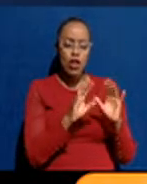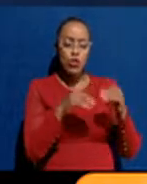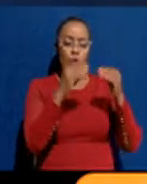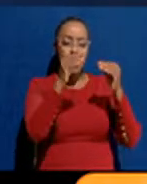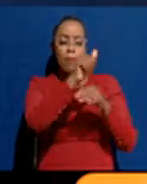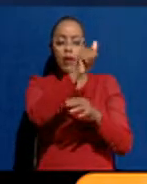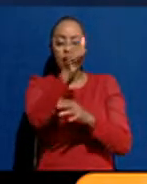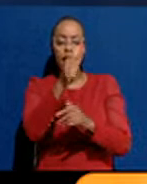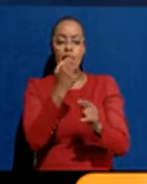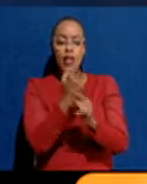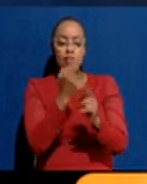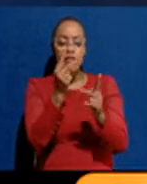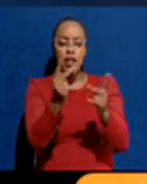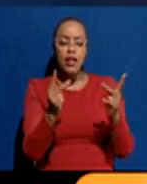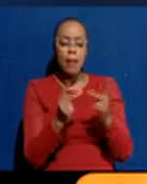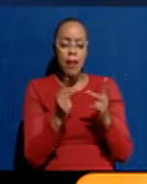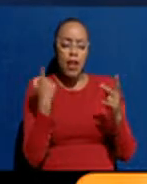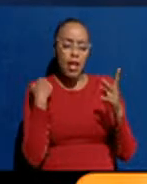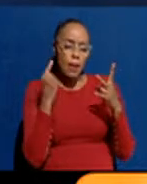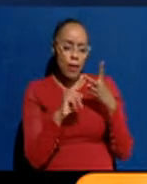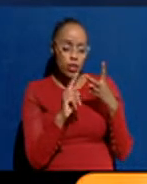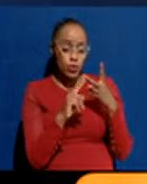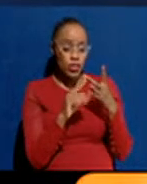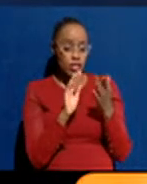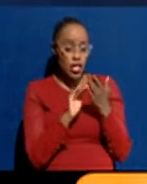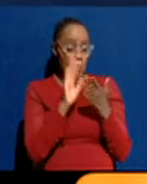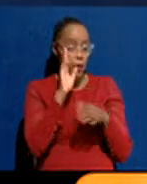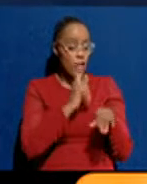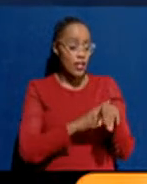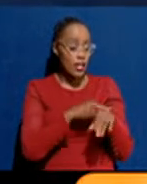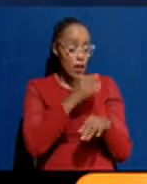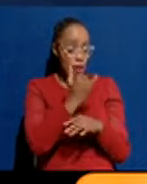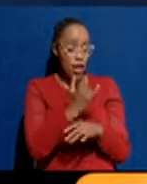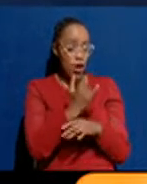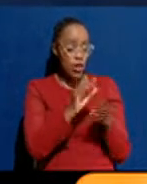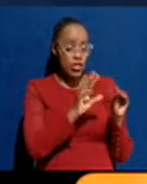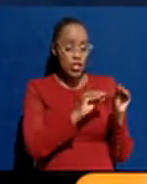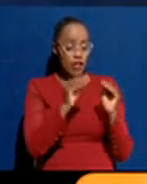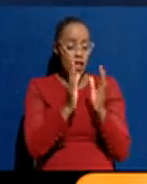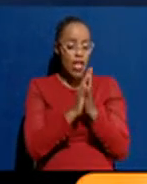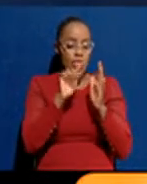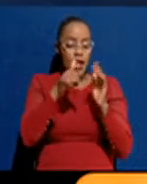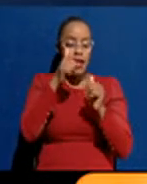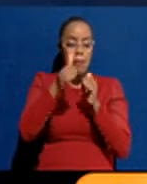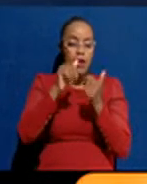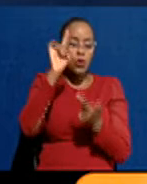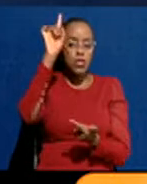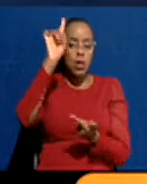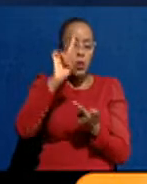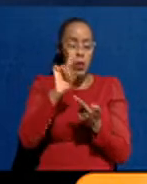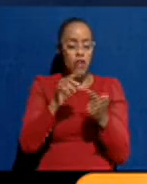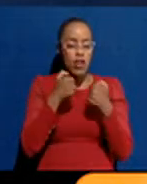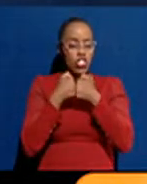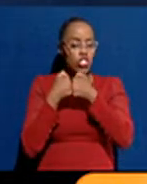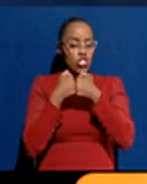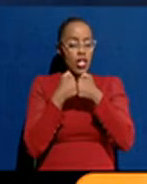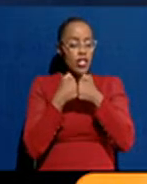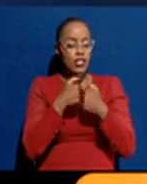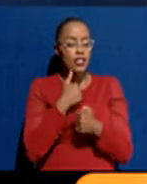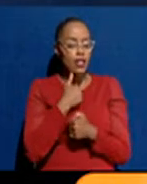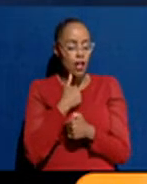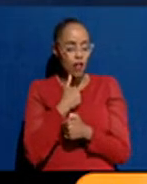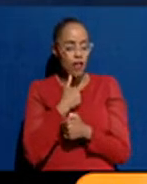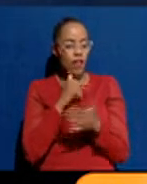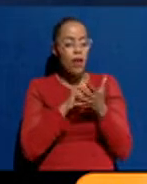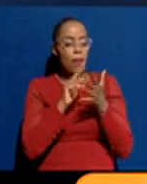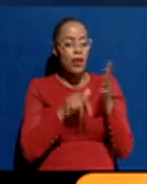country. And then secondly, especially when you now get to the night and the demand starts dropping, there are challenges of voltages. So